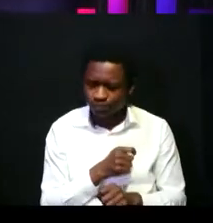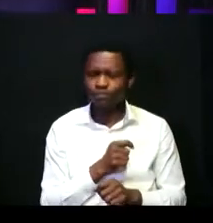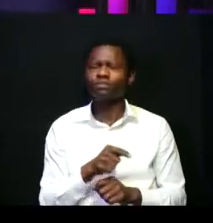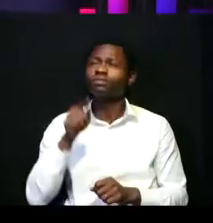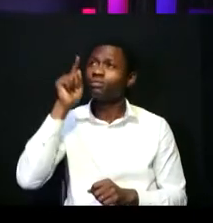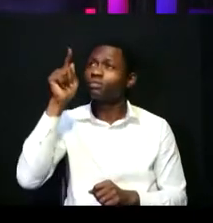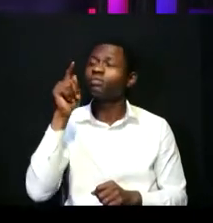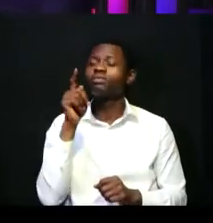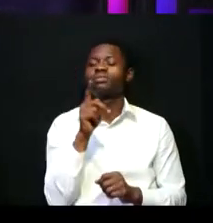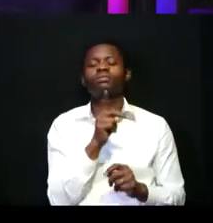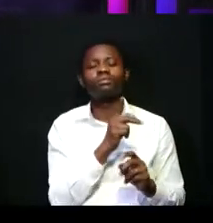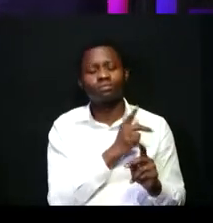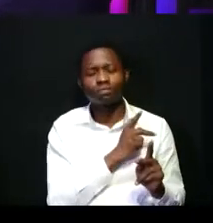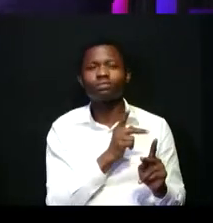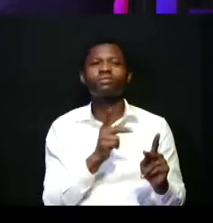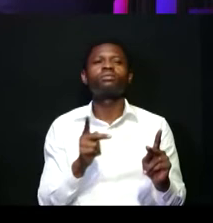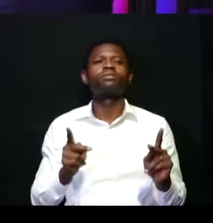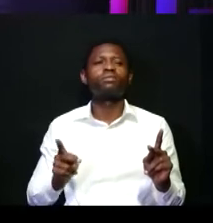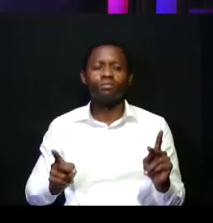he is King.